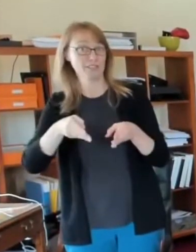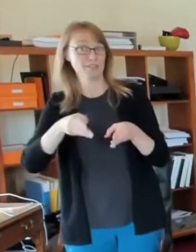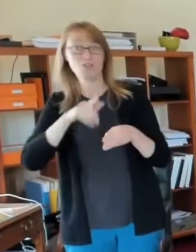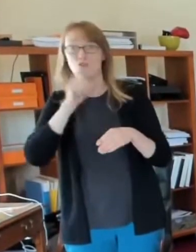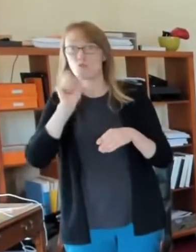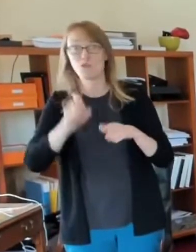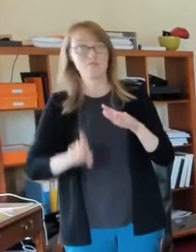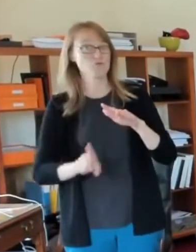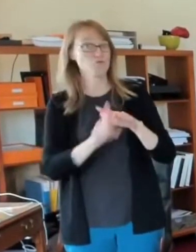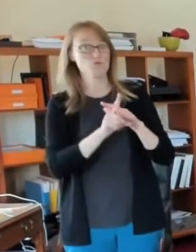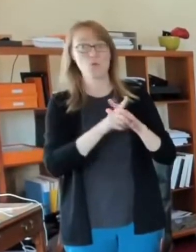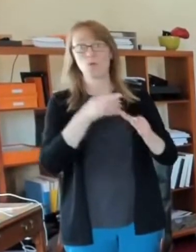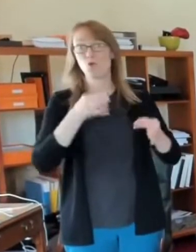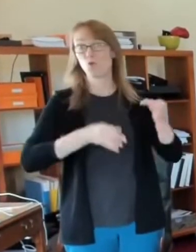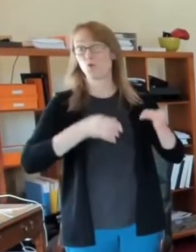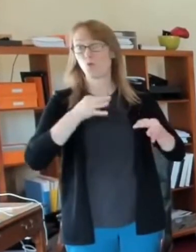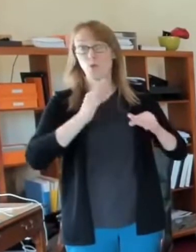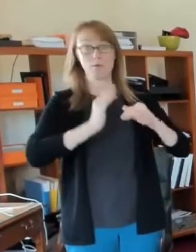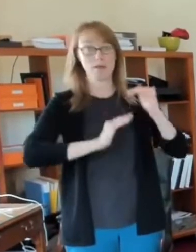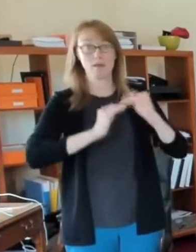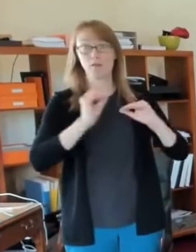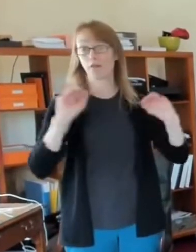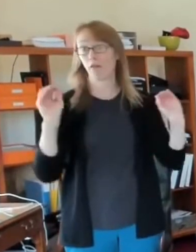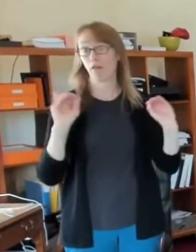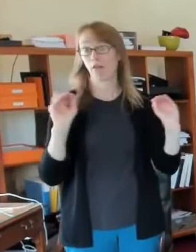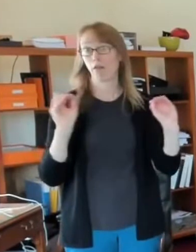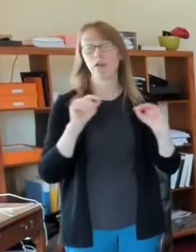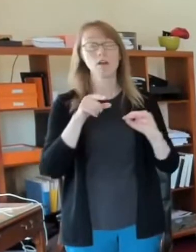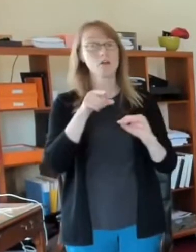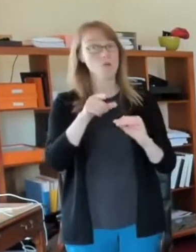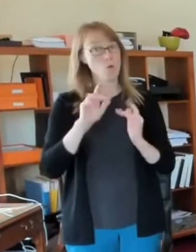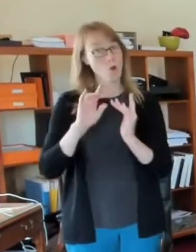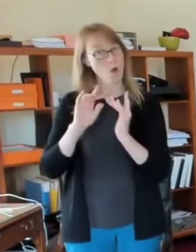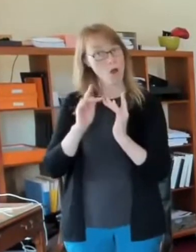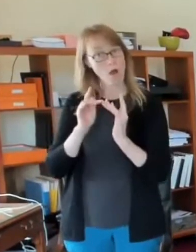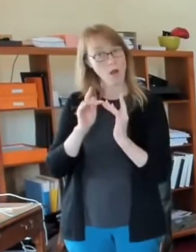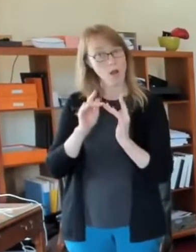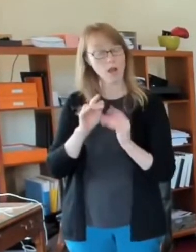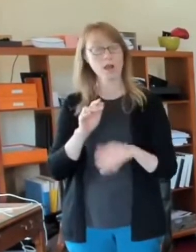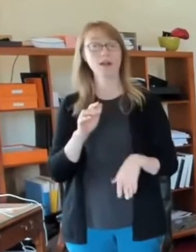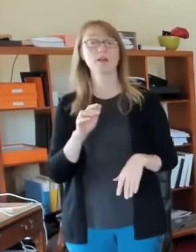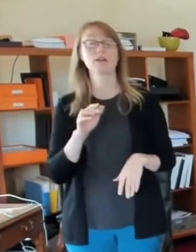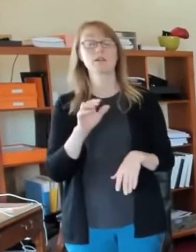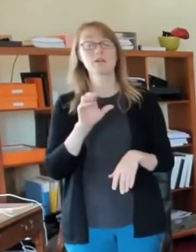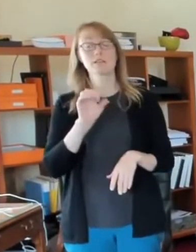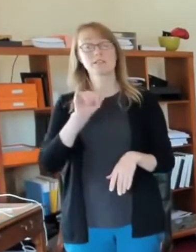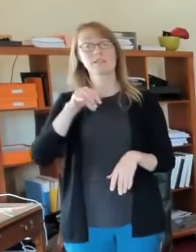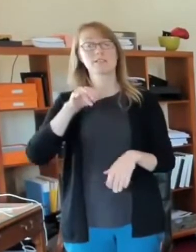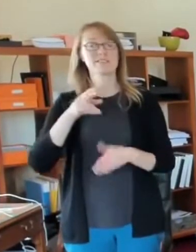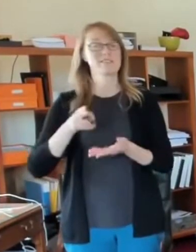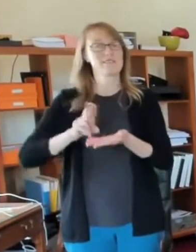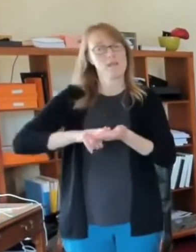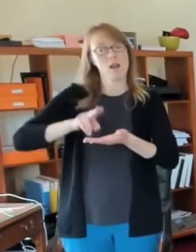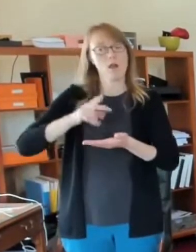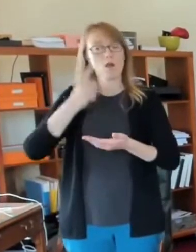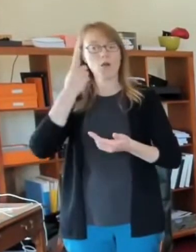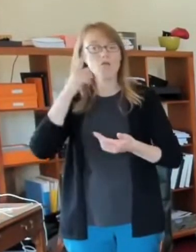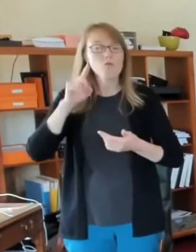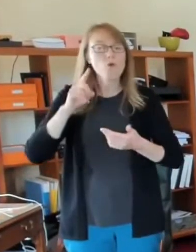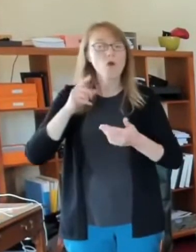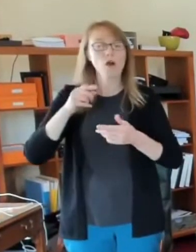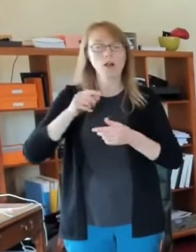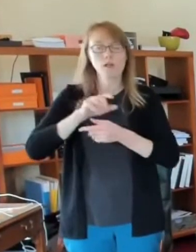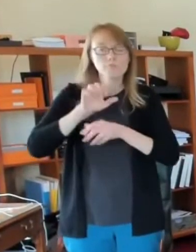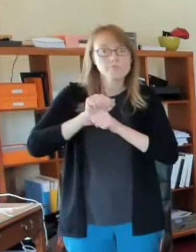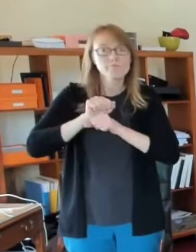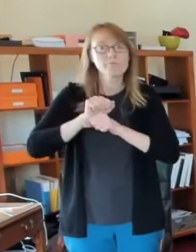So you can go online, it's on our website, and you can sign up for a virtual court time. Now, why would you want